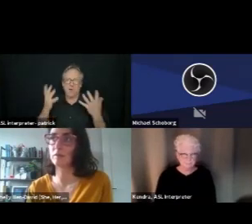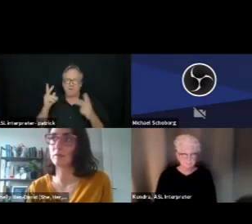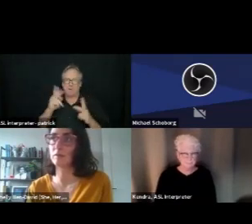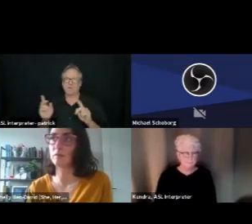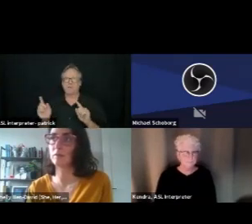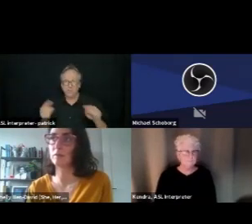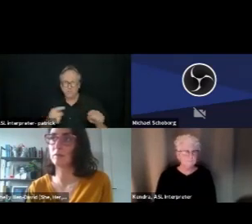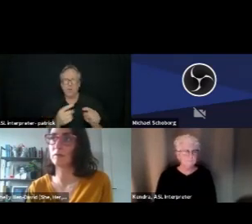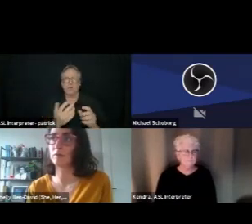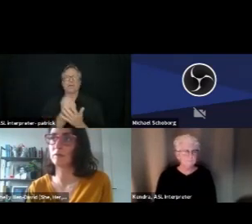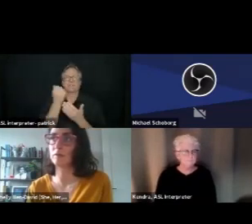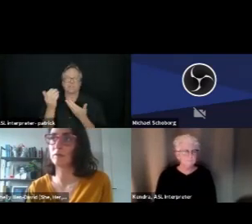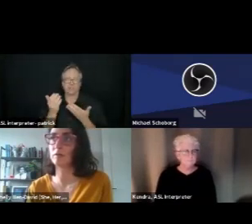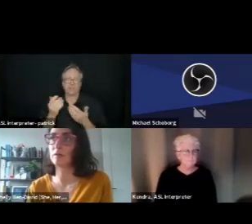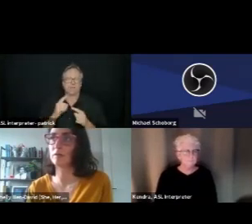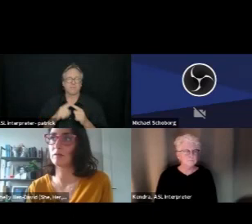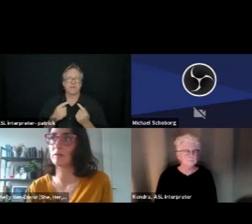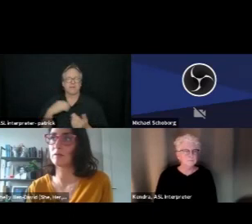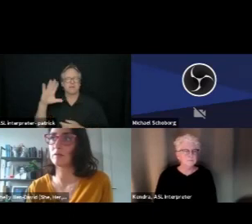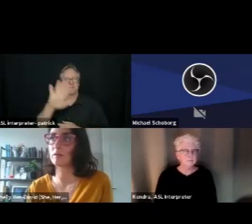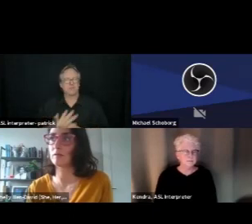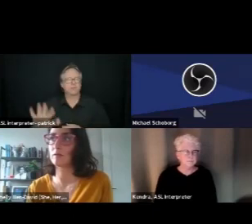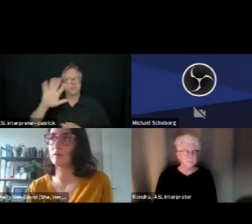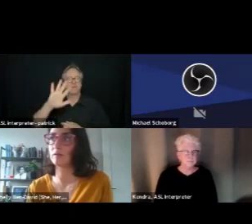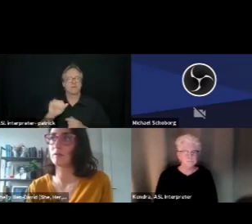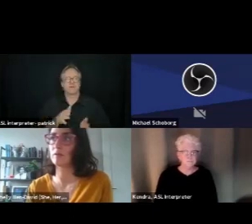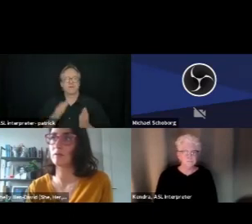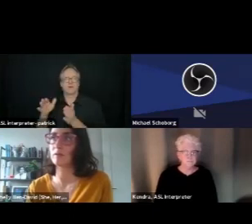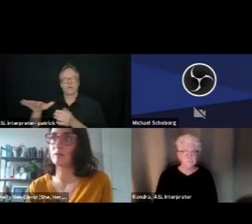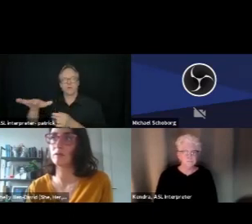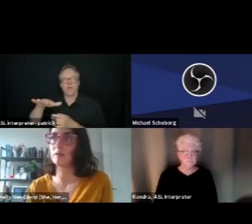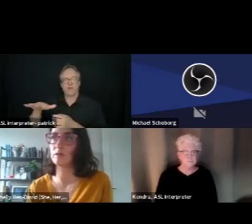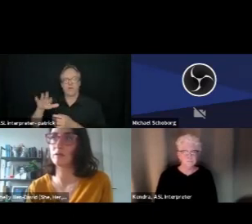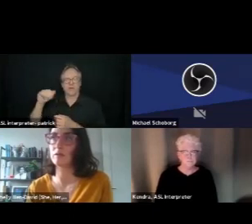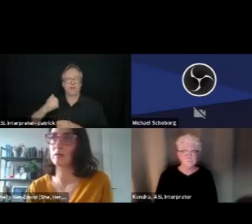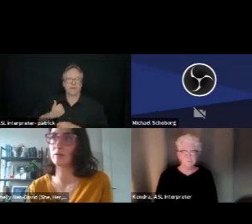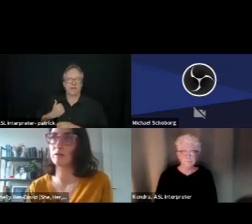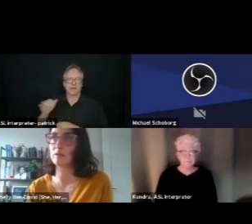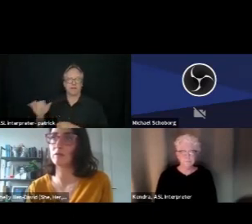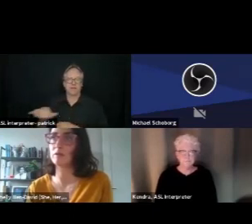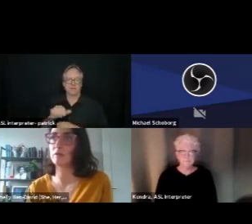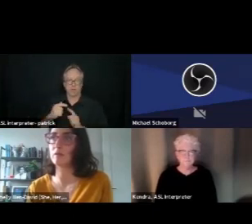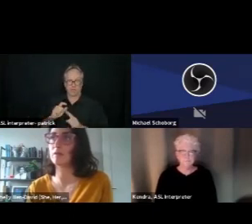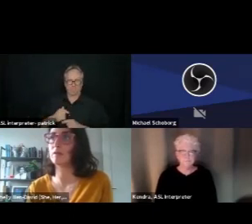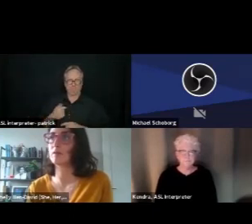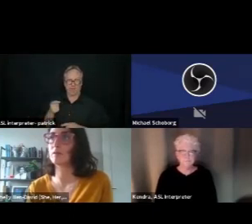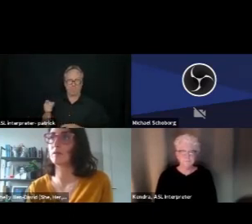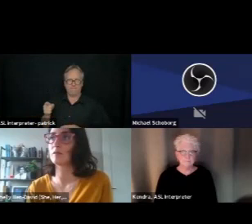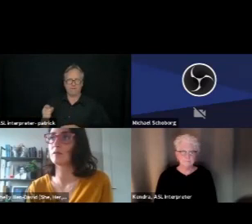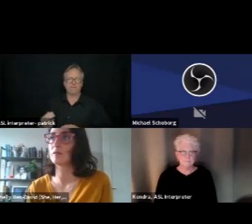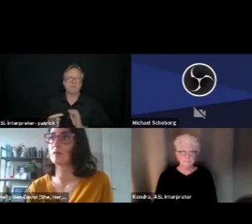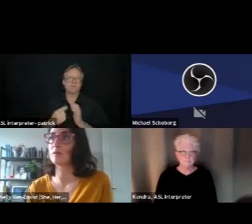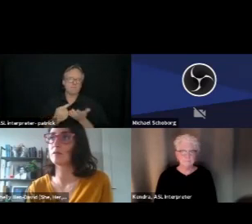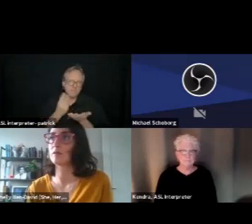the service, but an estimate from a similar like area in Canada where I'm from showed that